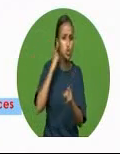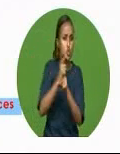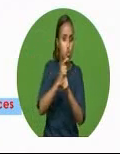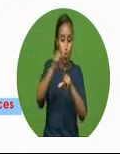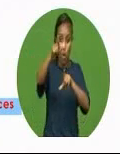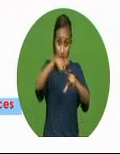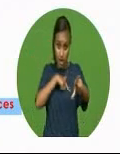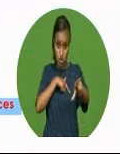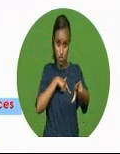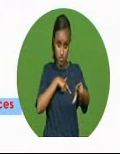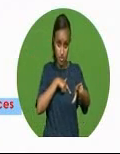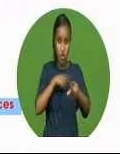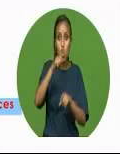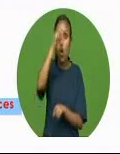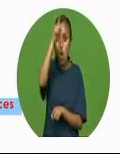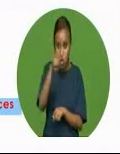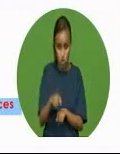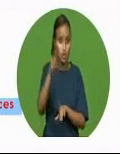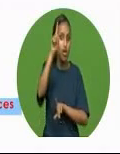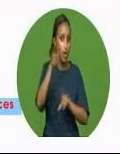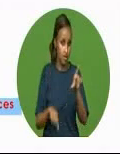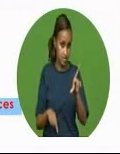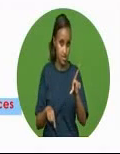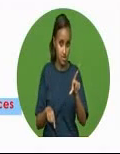the true length of the horizontal line.